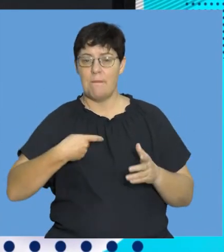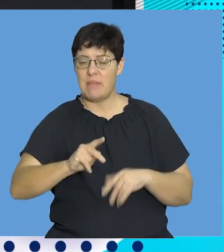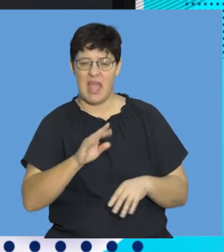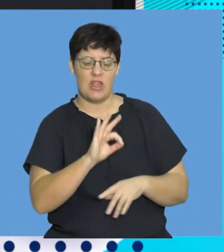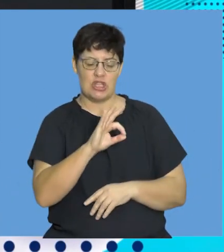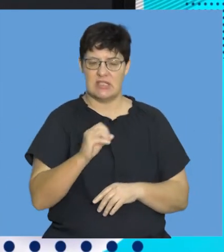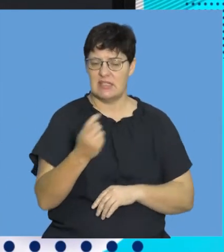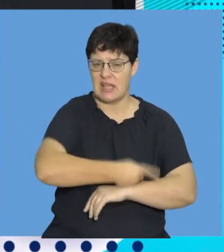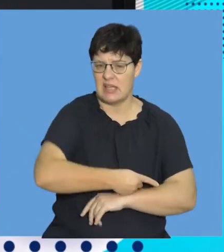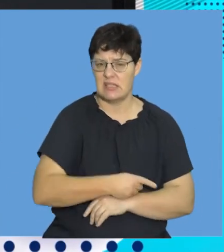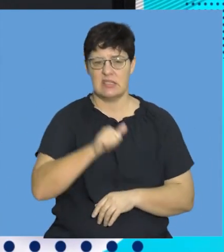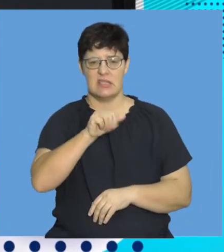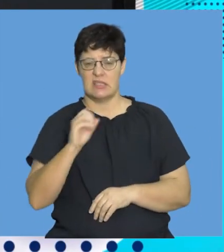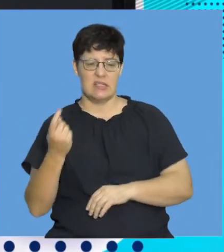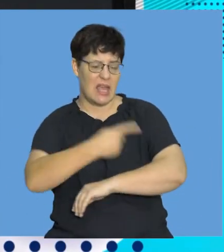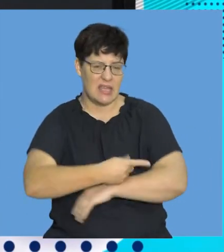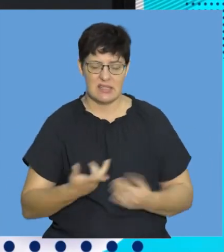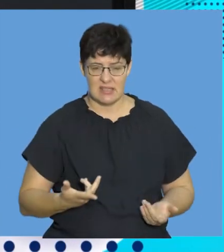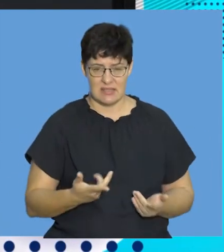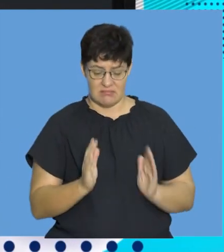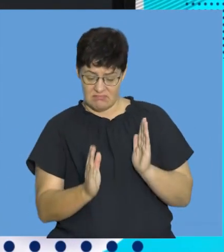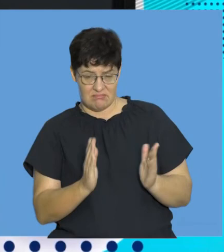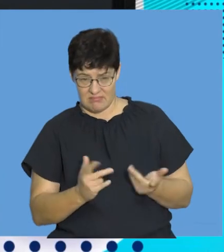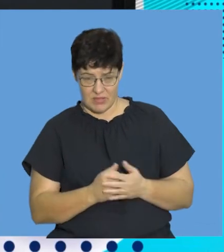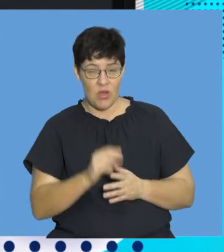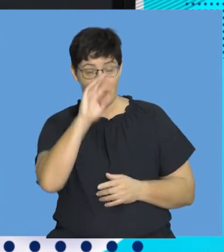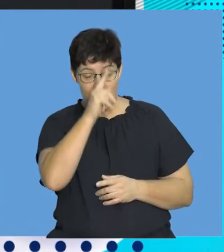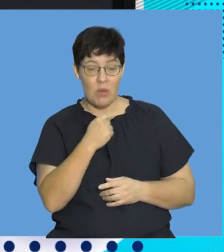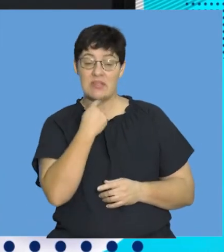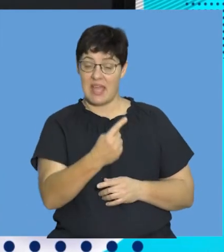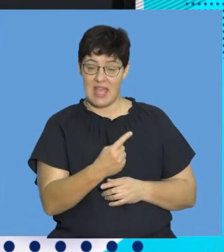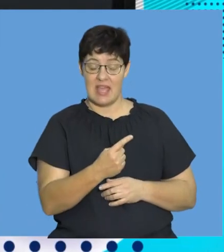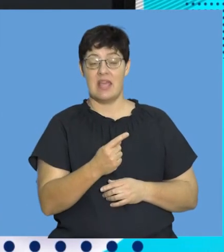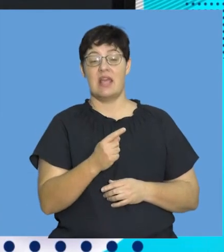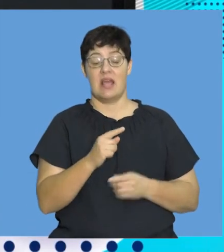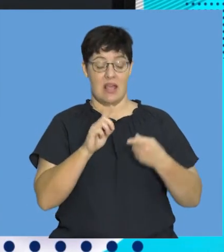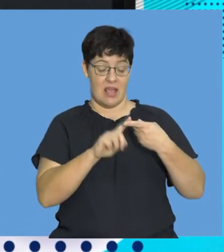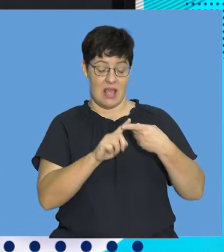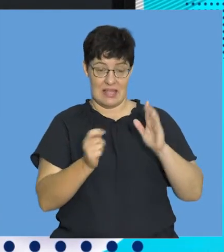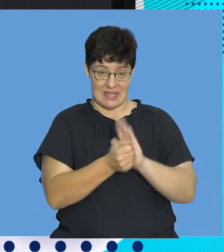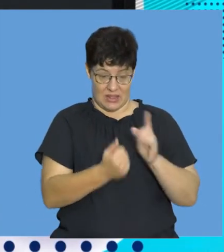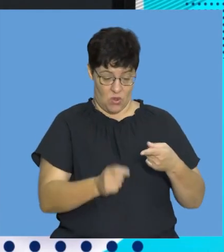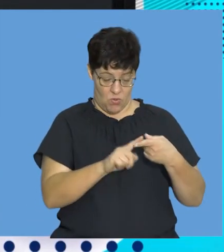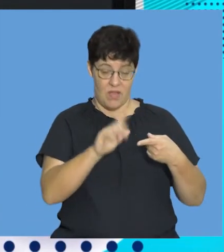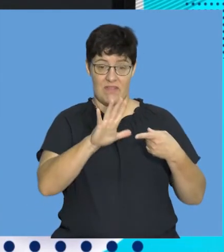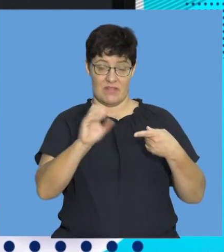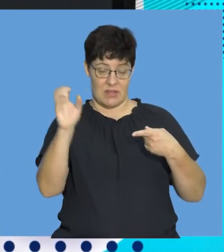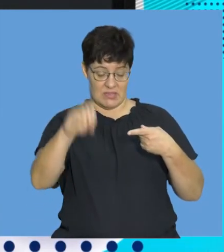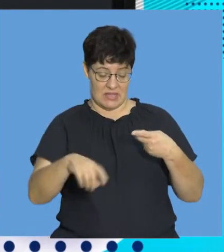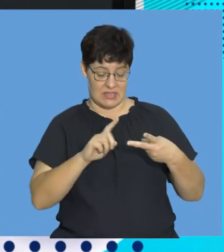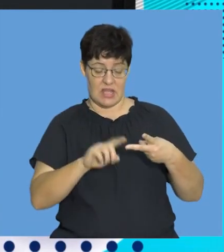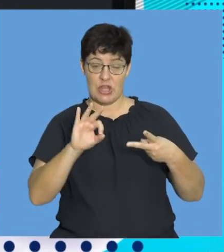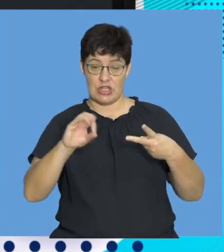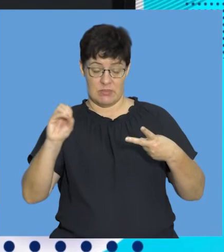words, how are they going to pay you? Remember we said 50% in the month of sale, then 30%, 18%, and